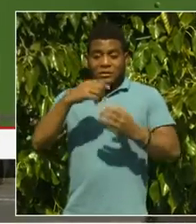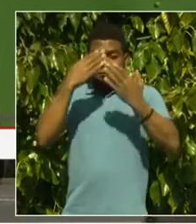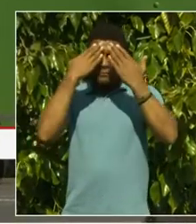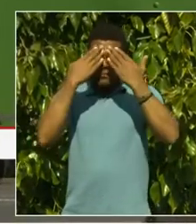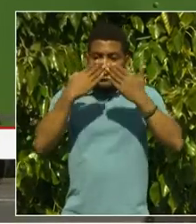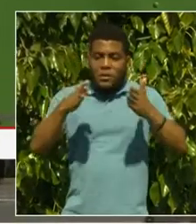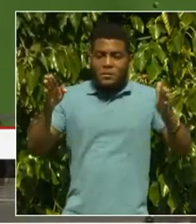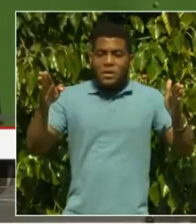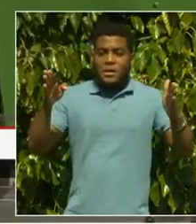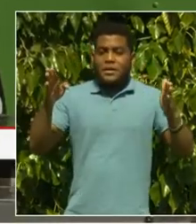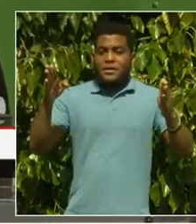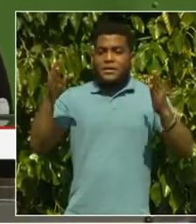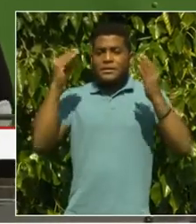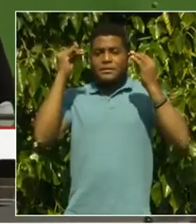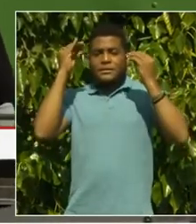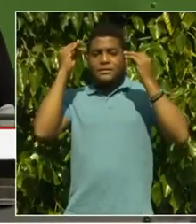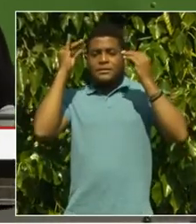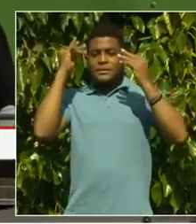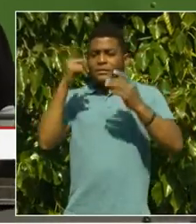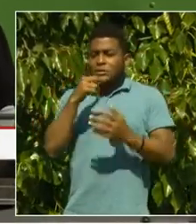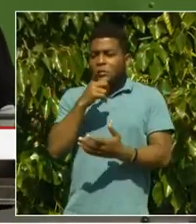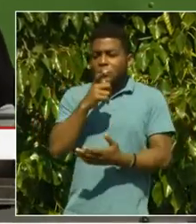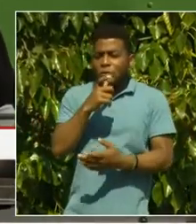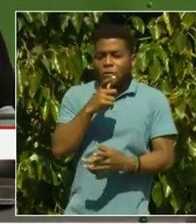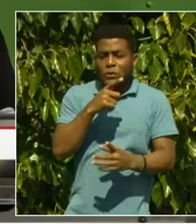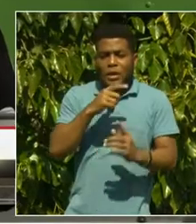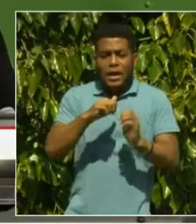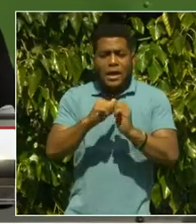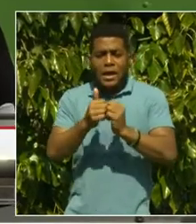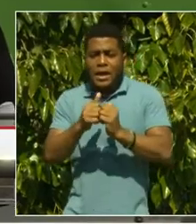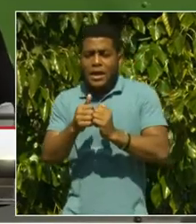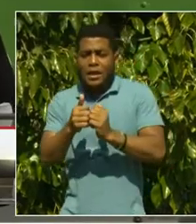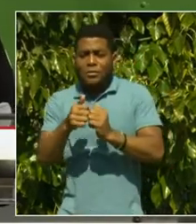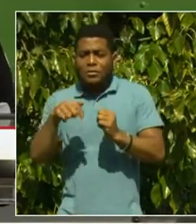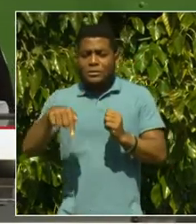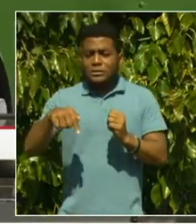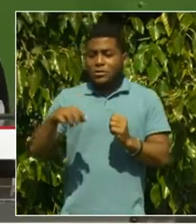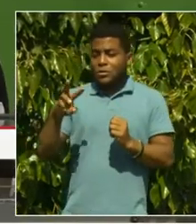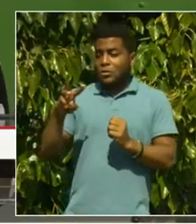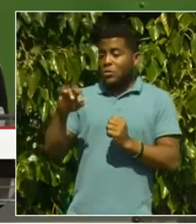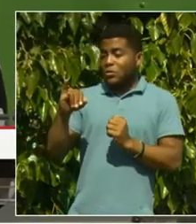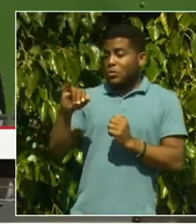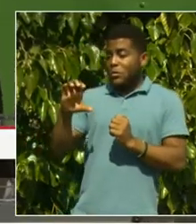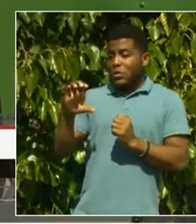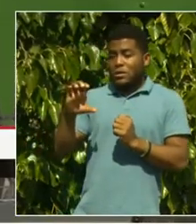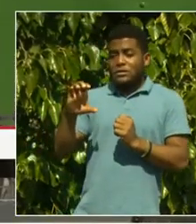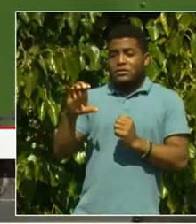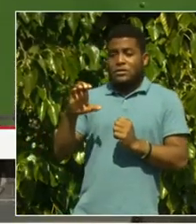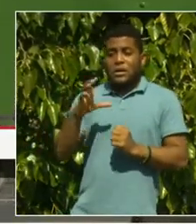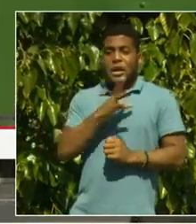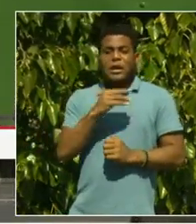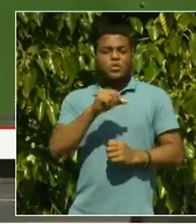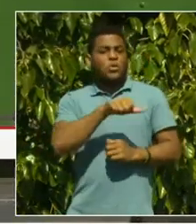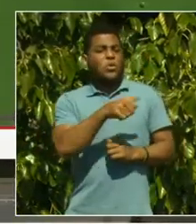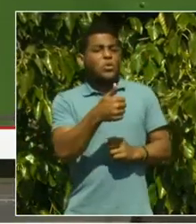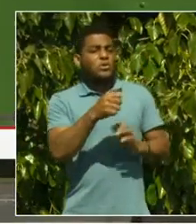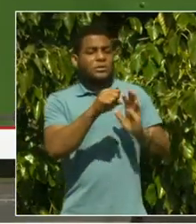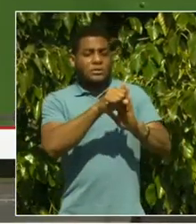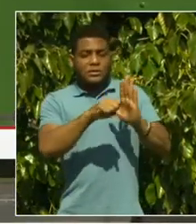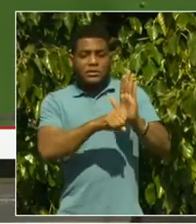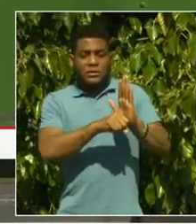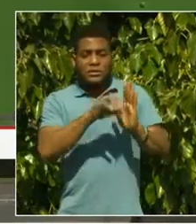how the Women, Infants, and Children program and many other state programs, federal programs,